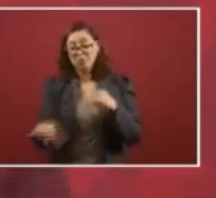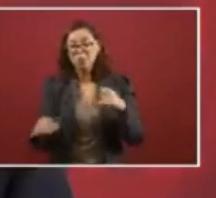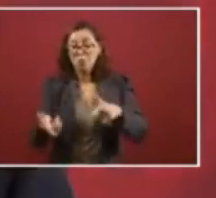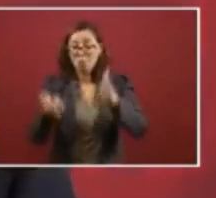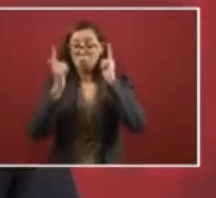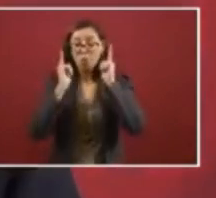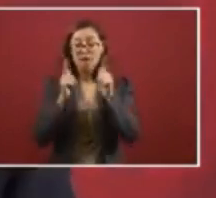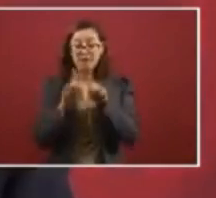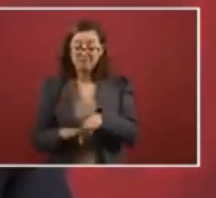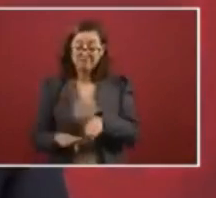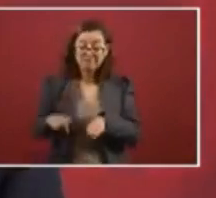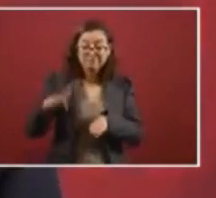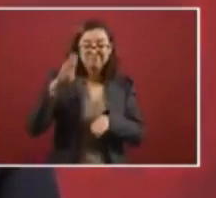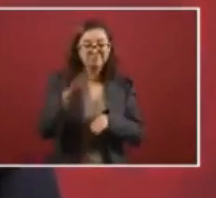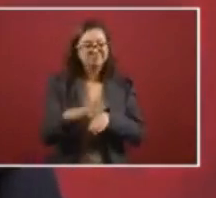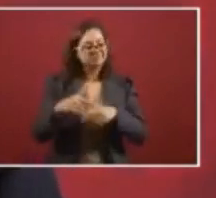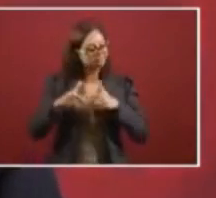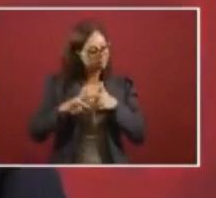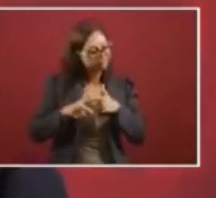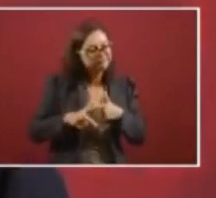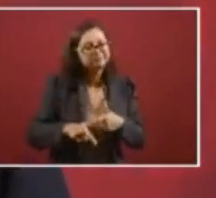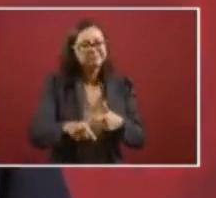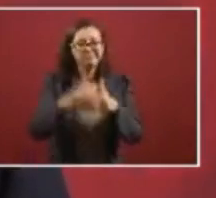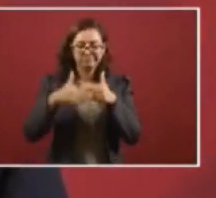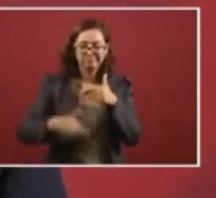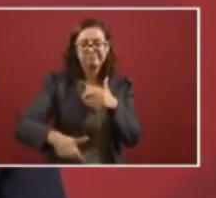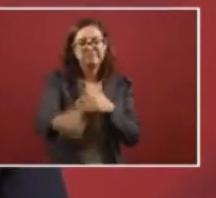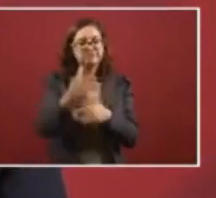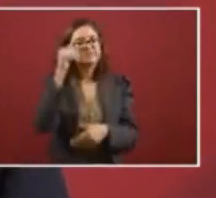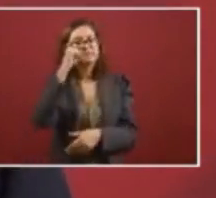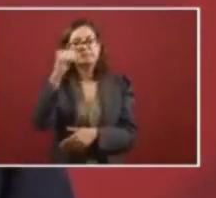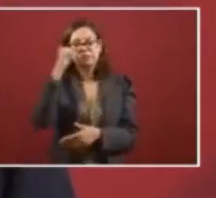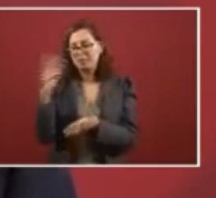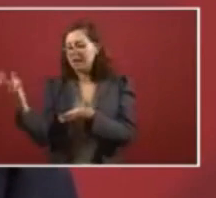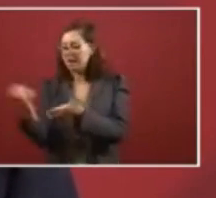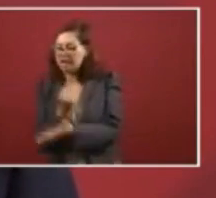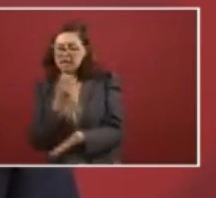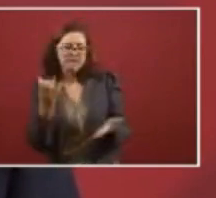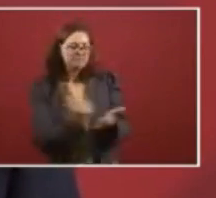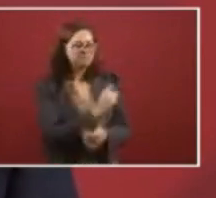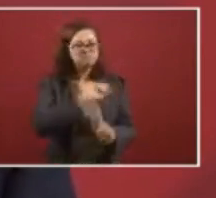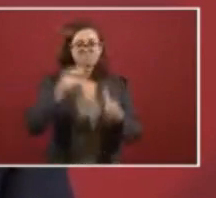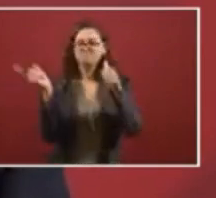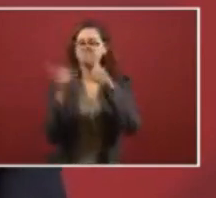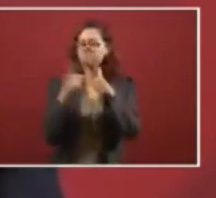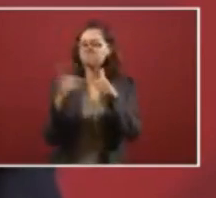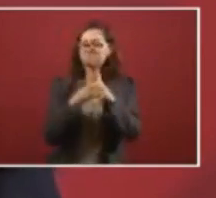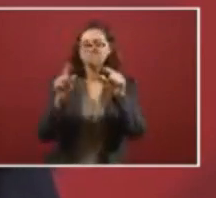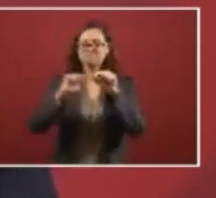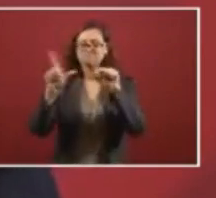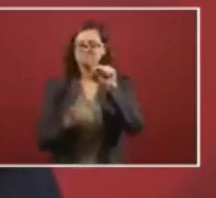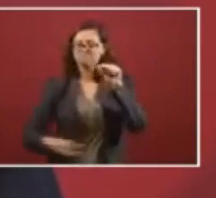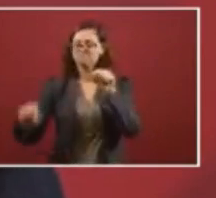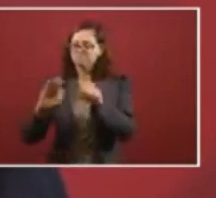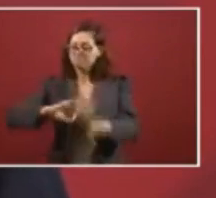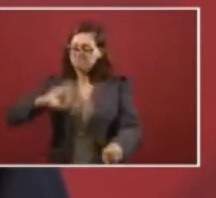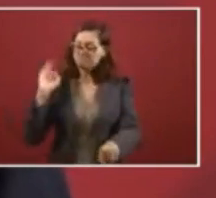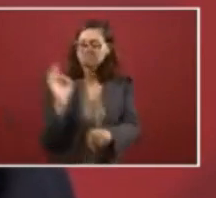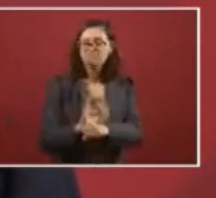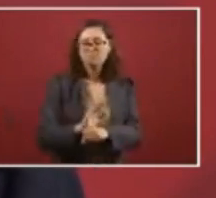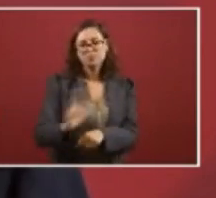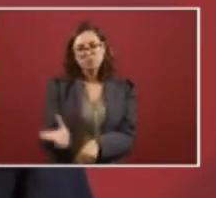that let's hope that this is the beginning of a good process, of a win-win